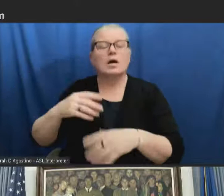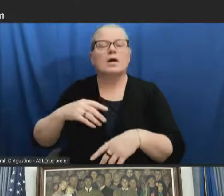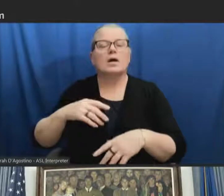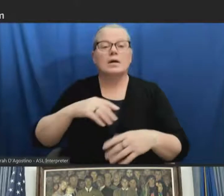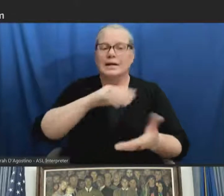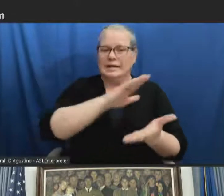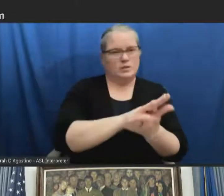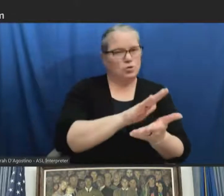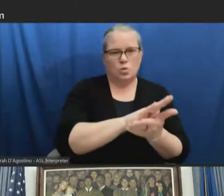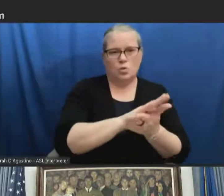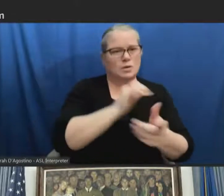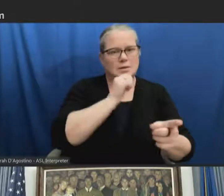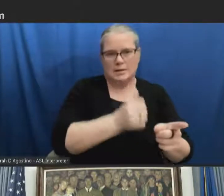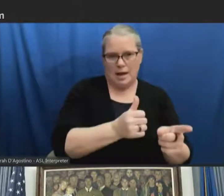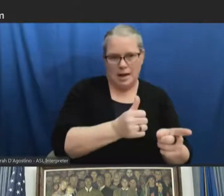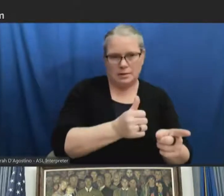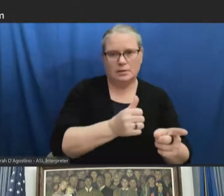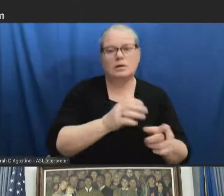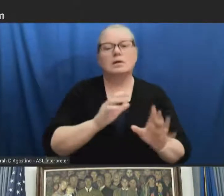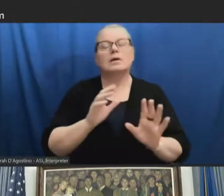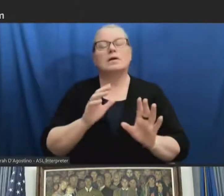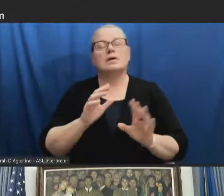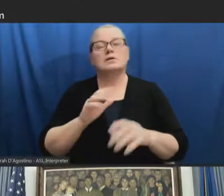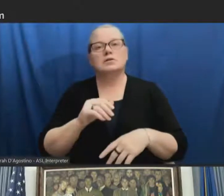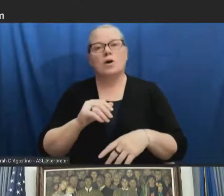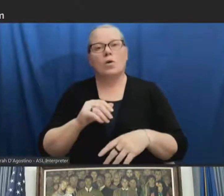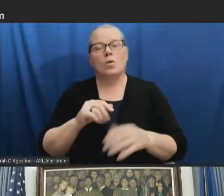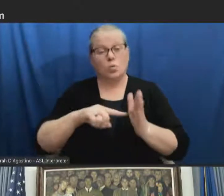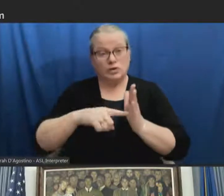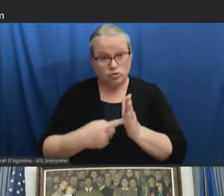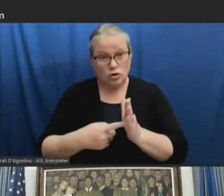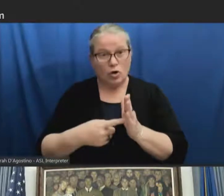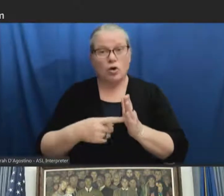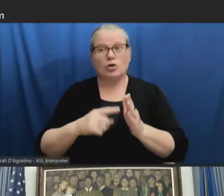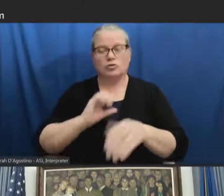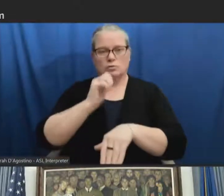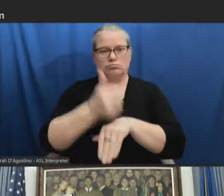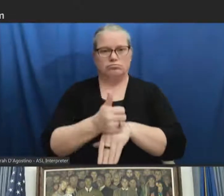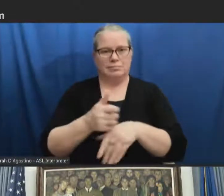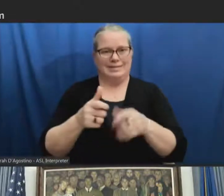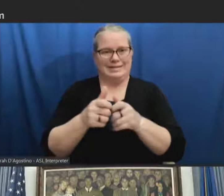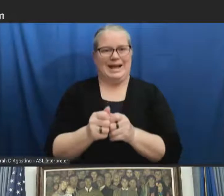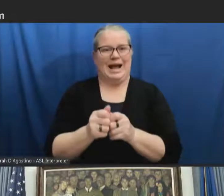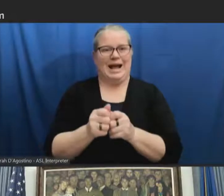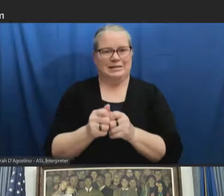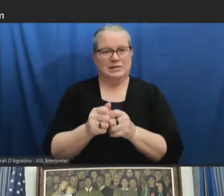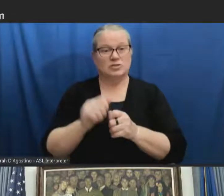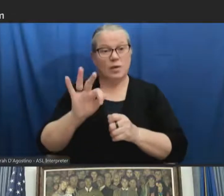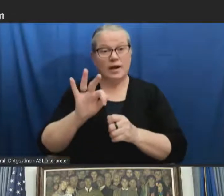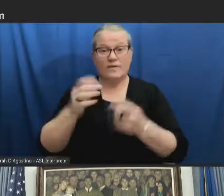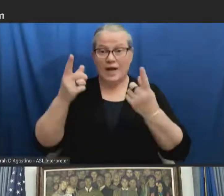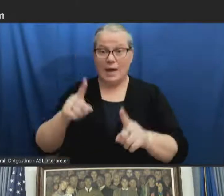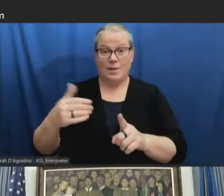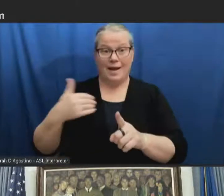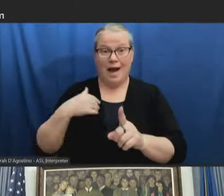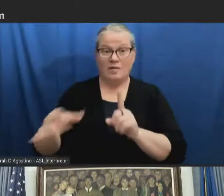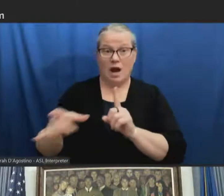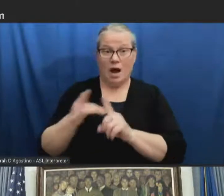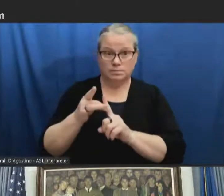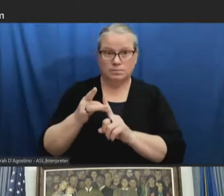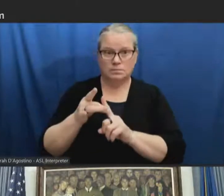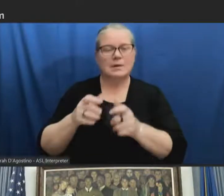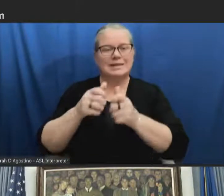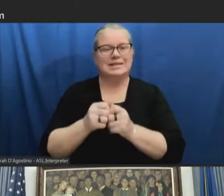a text option for the first response to when somebody tests positive, to be able to help link people